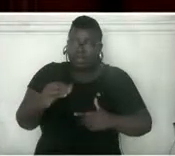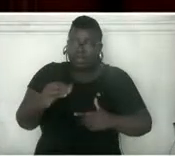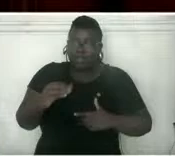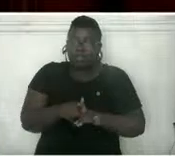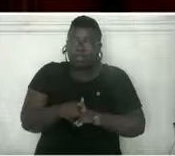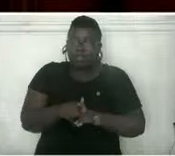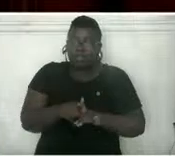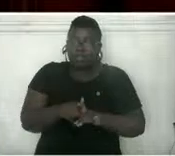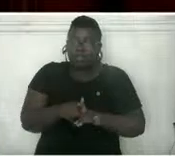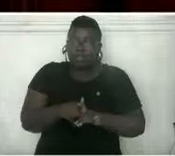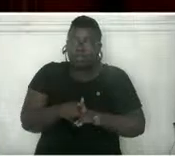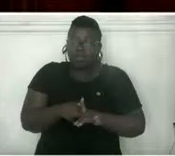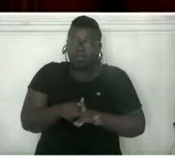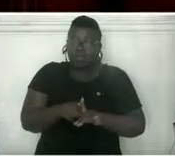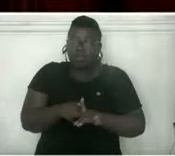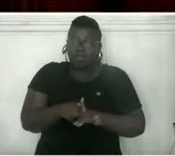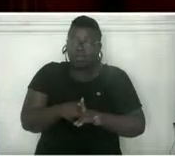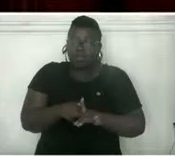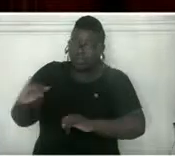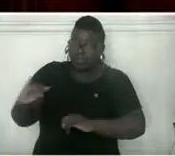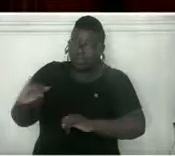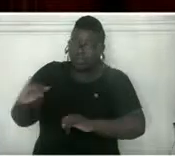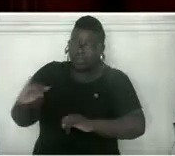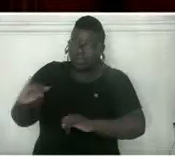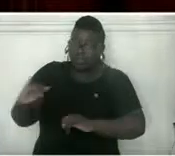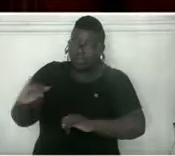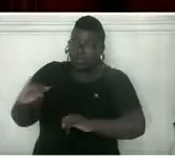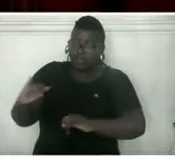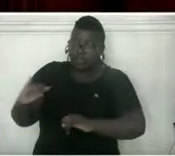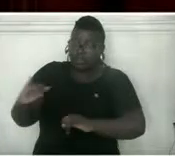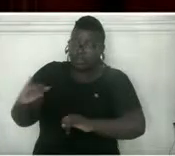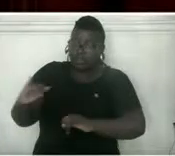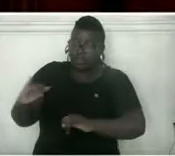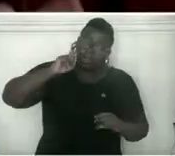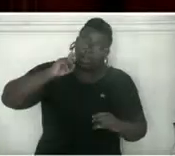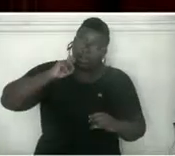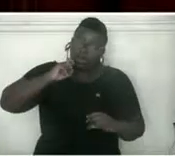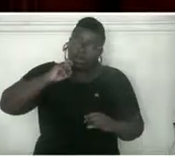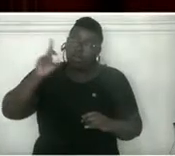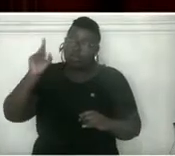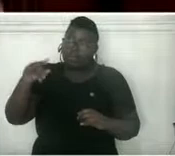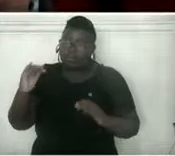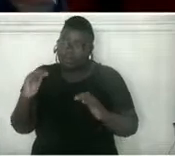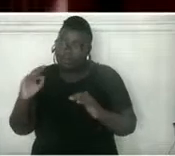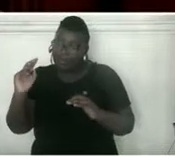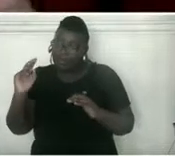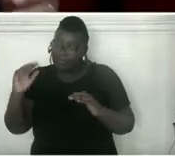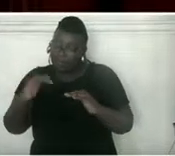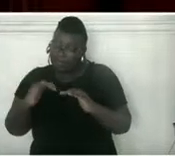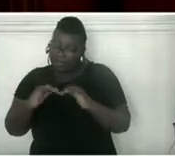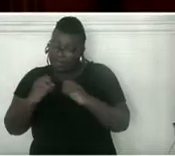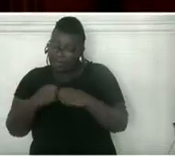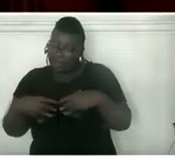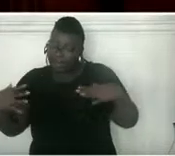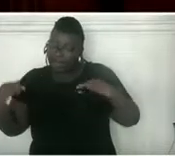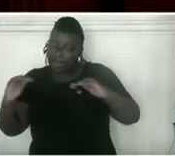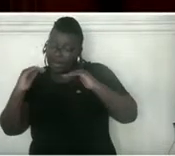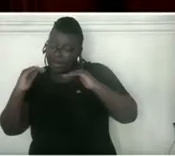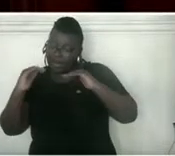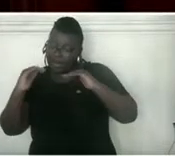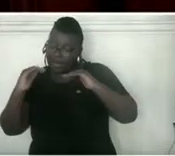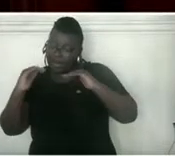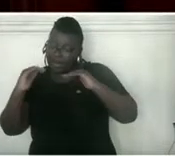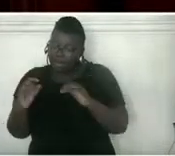iDurban International Airport, i-airport endala ayibe iphase yokuqala la kuzosetshenzelwa khona